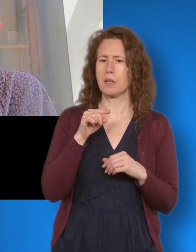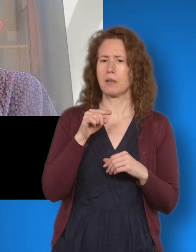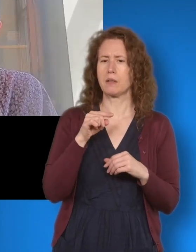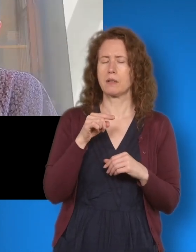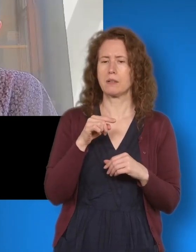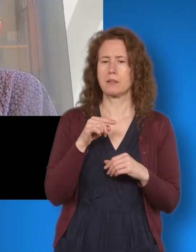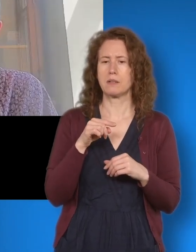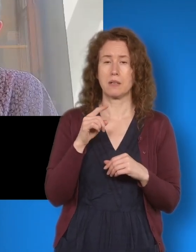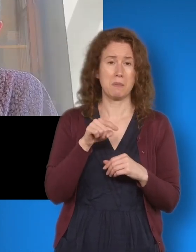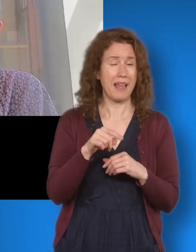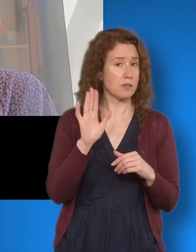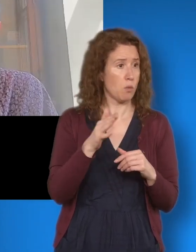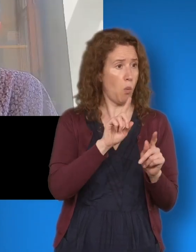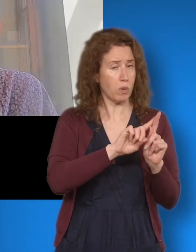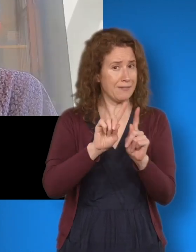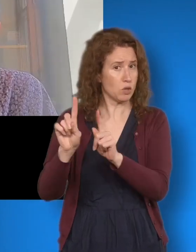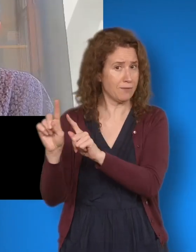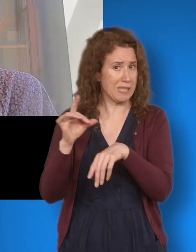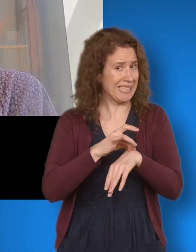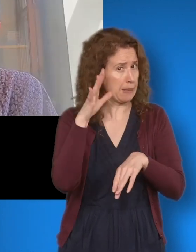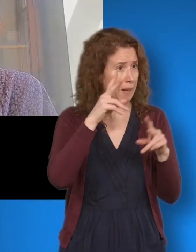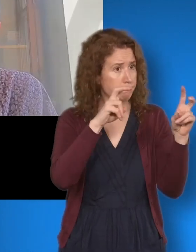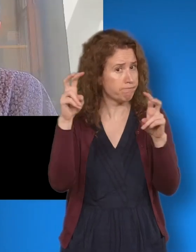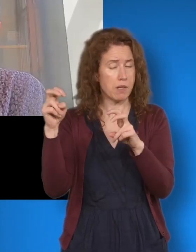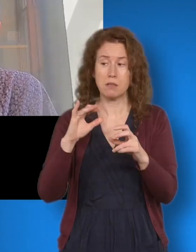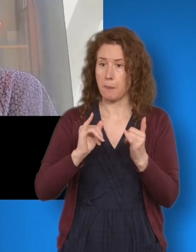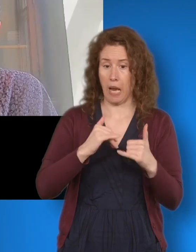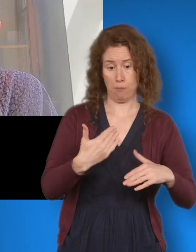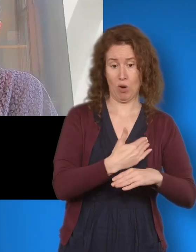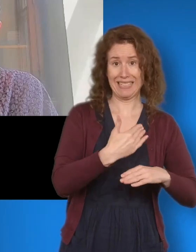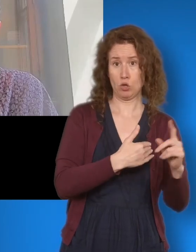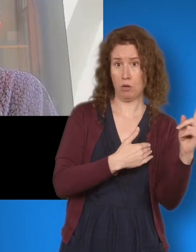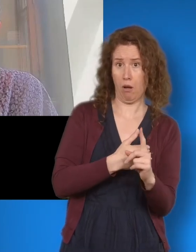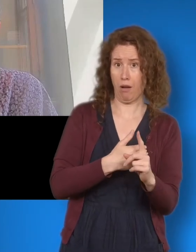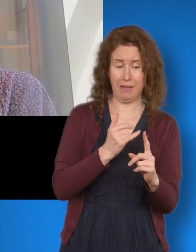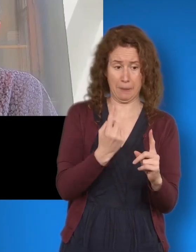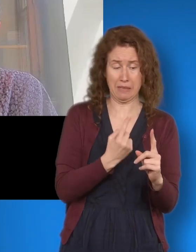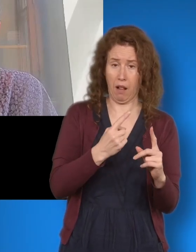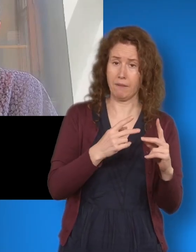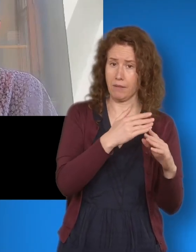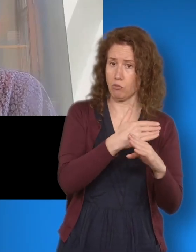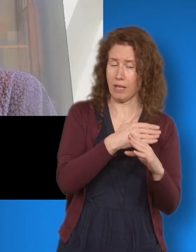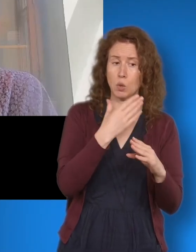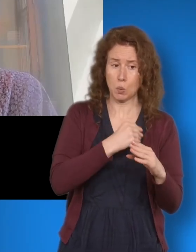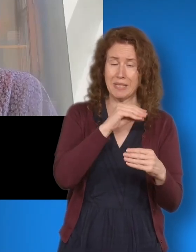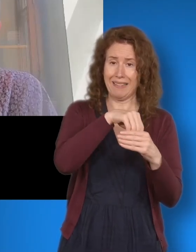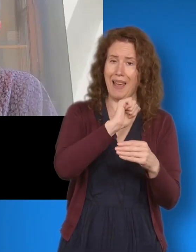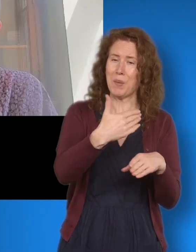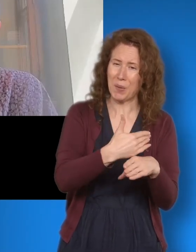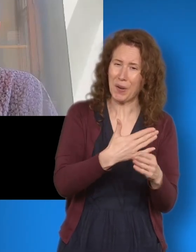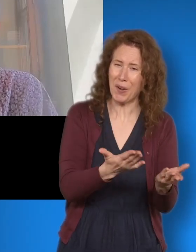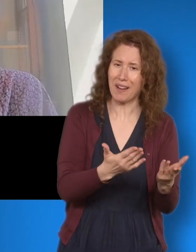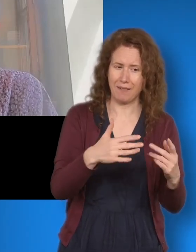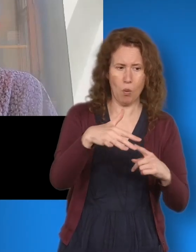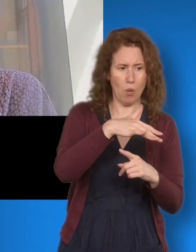from every discipline. So sometimes we do have practitioners coming and talking about the use of SNA in their work.